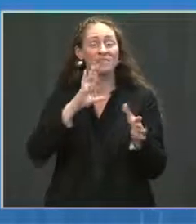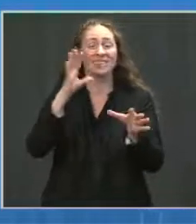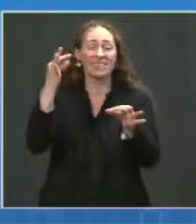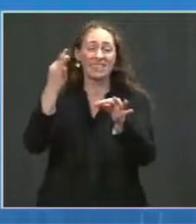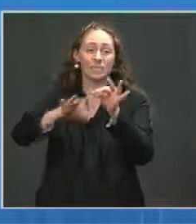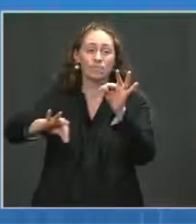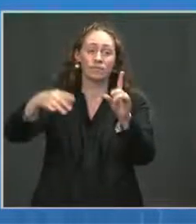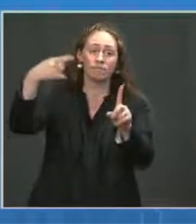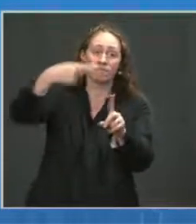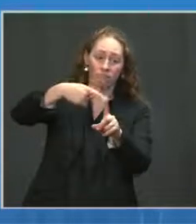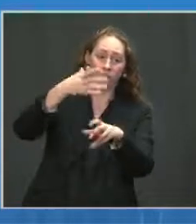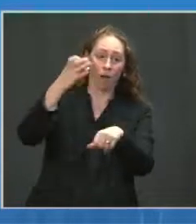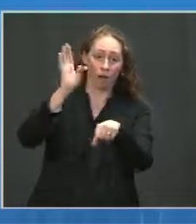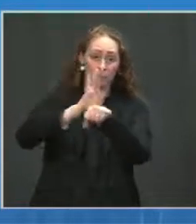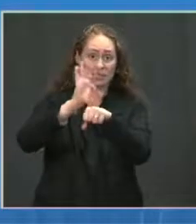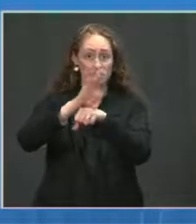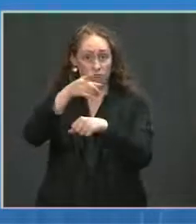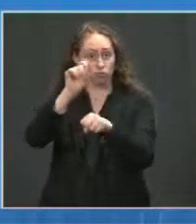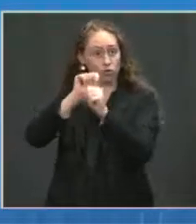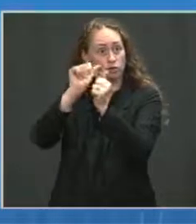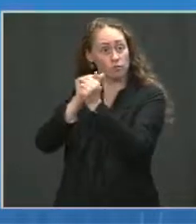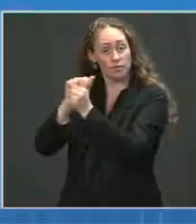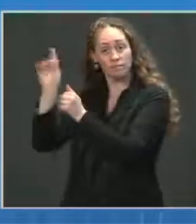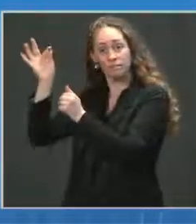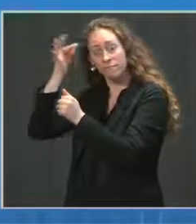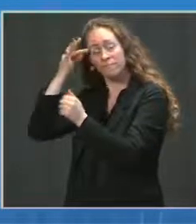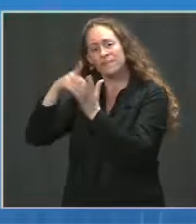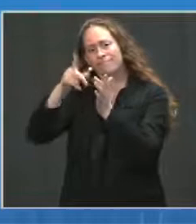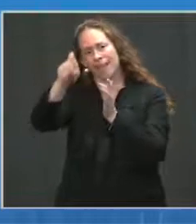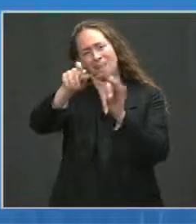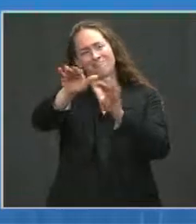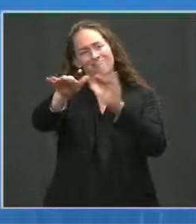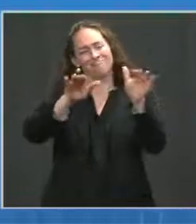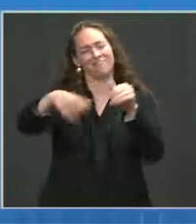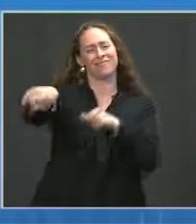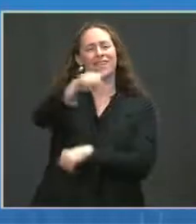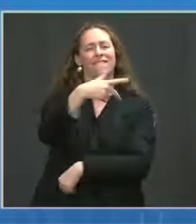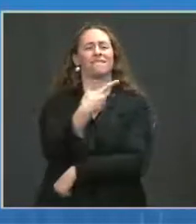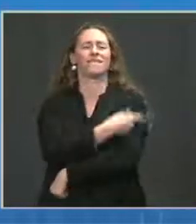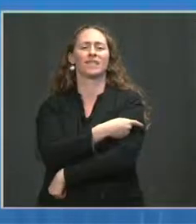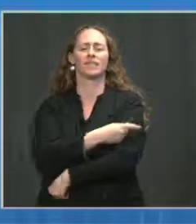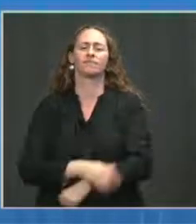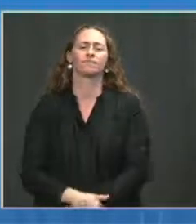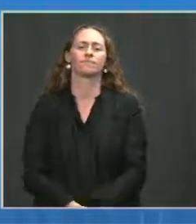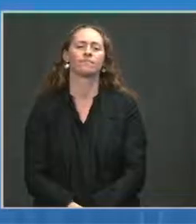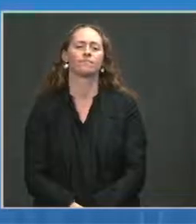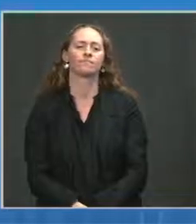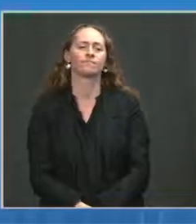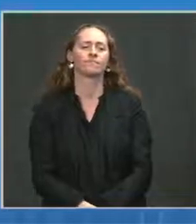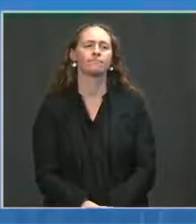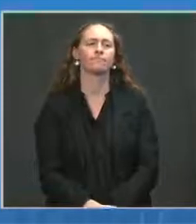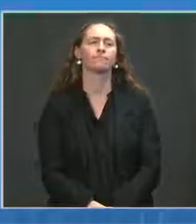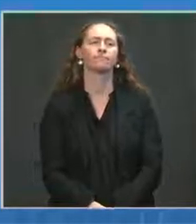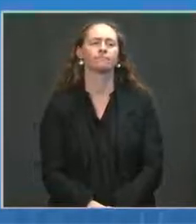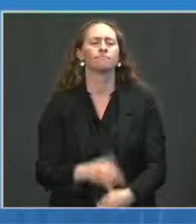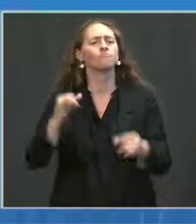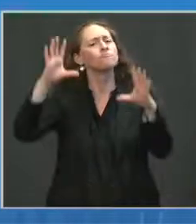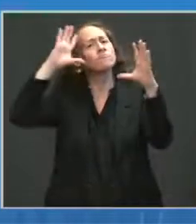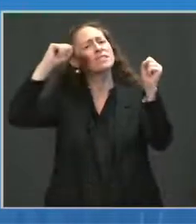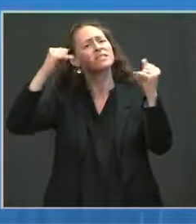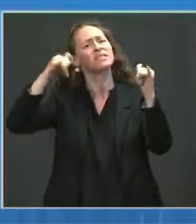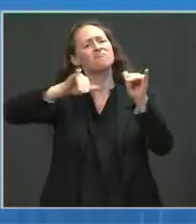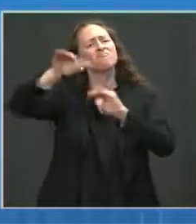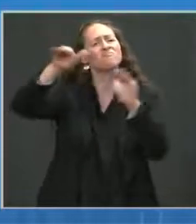government, get your workers vaccinated. And the President has called on all employers around the country to protect their